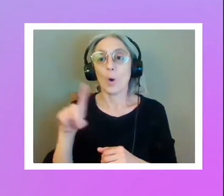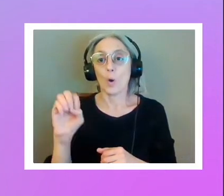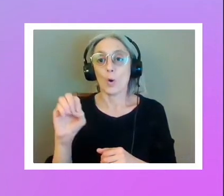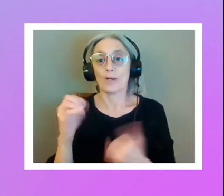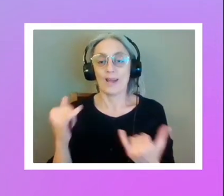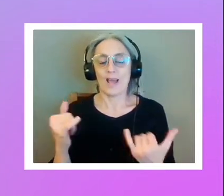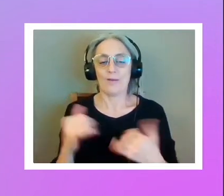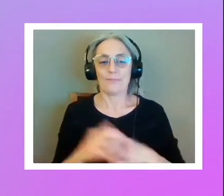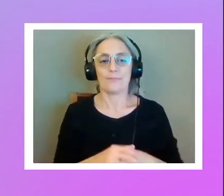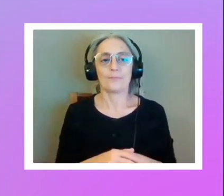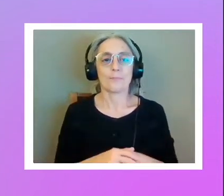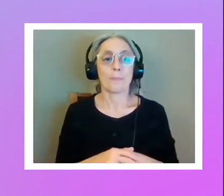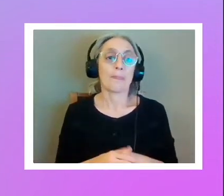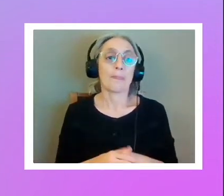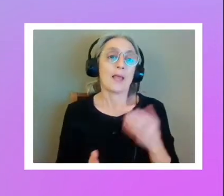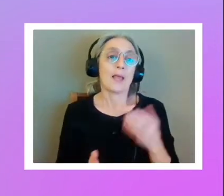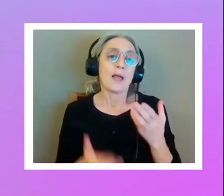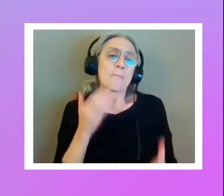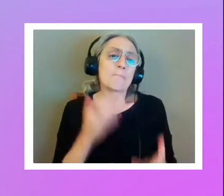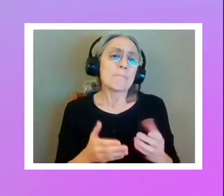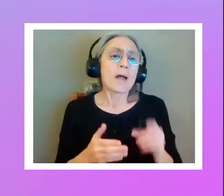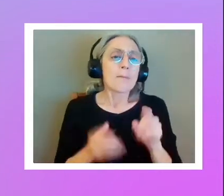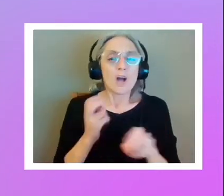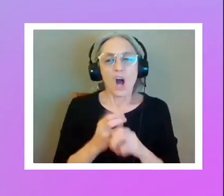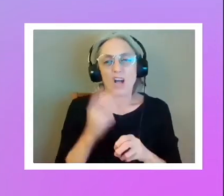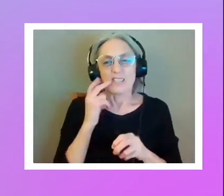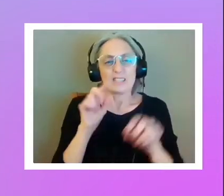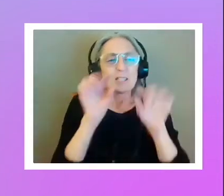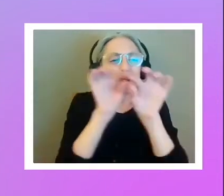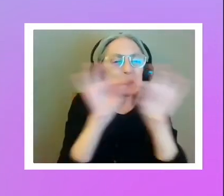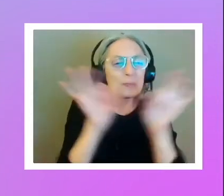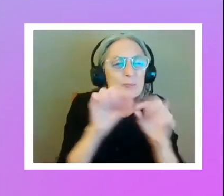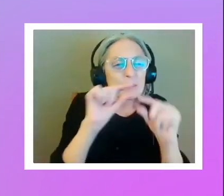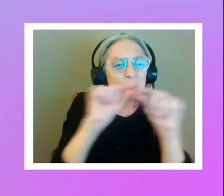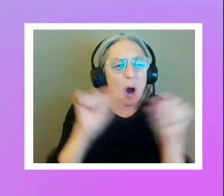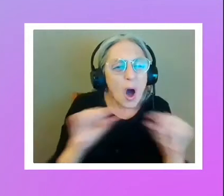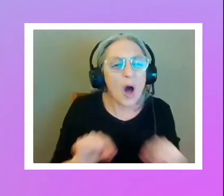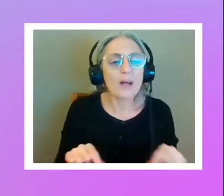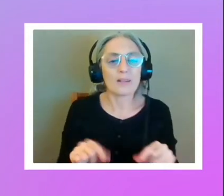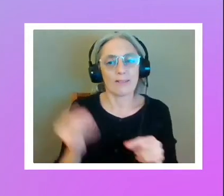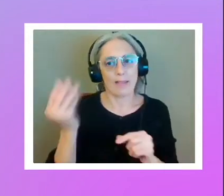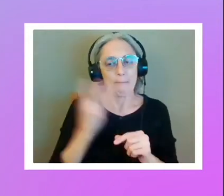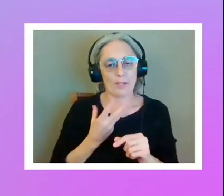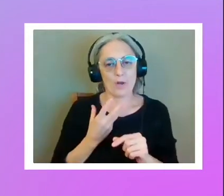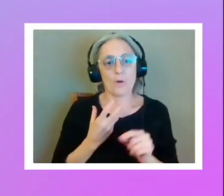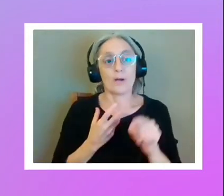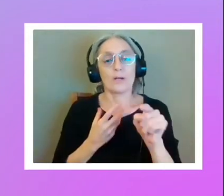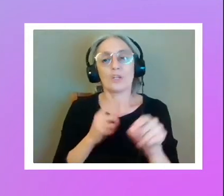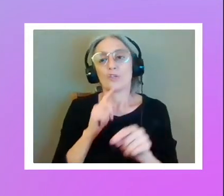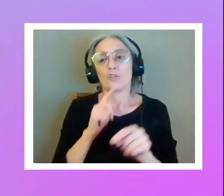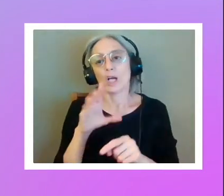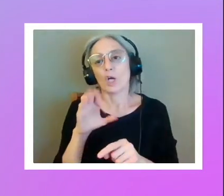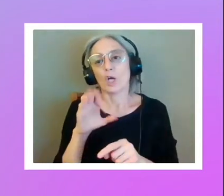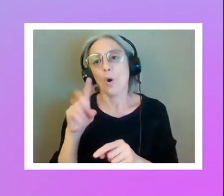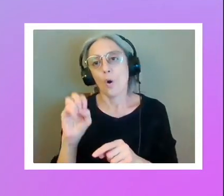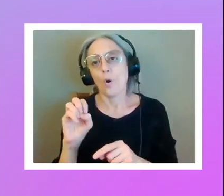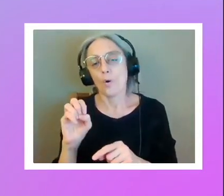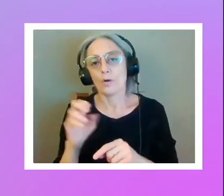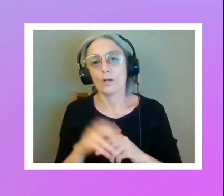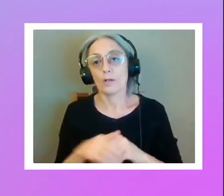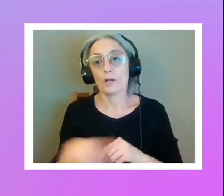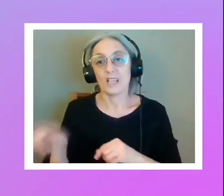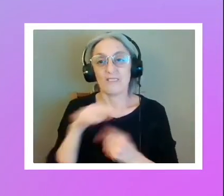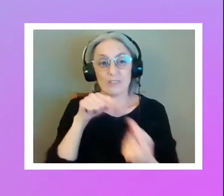Now, this may be a little difficult for people to see, so let me know. This is real time. This is real code. So if you have issues, let me